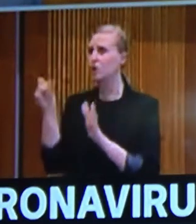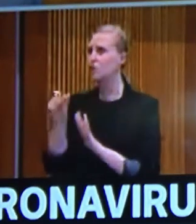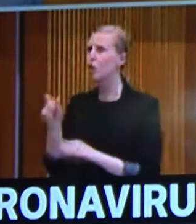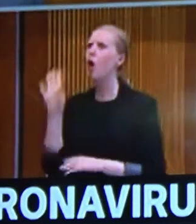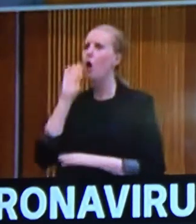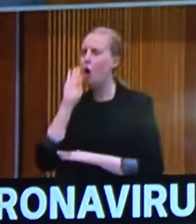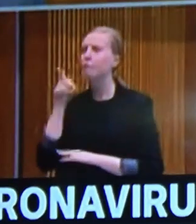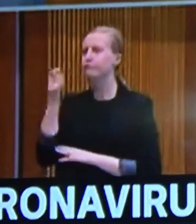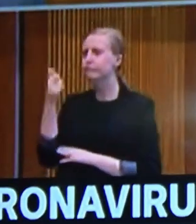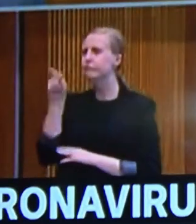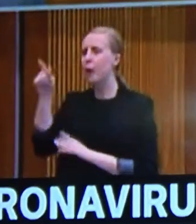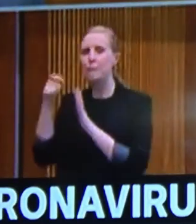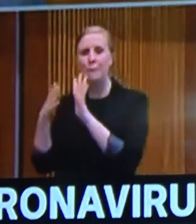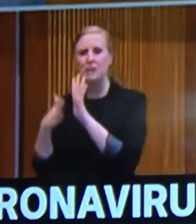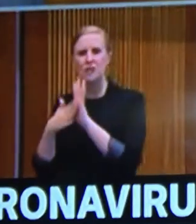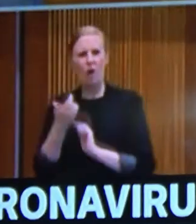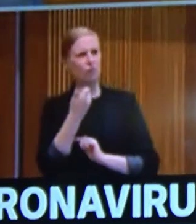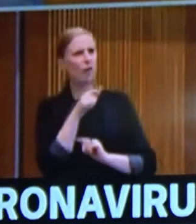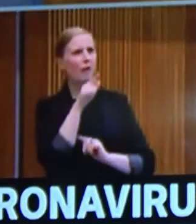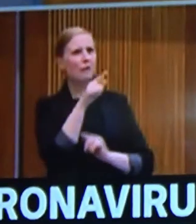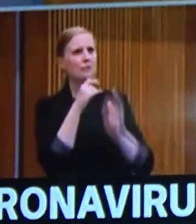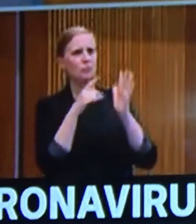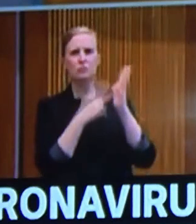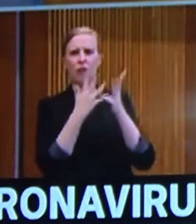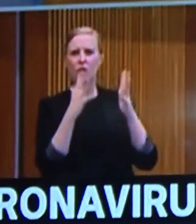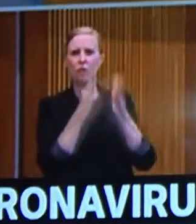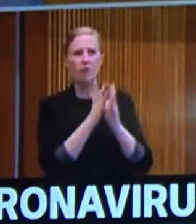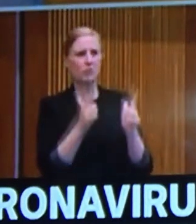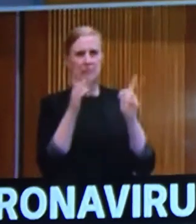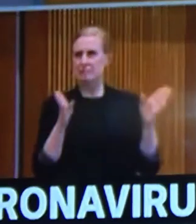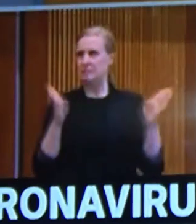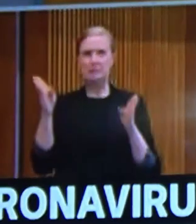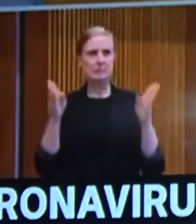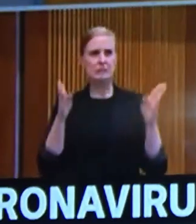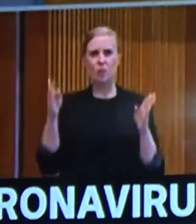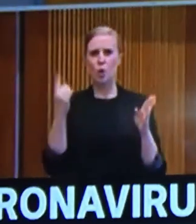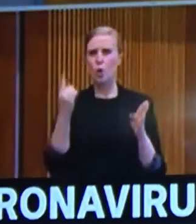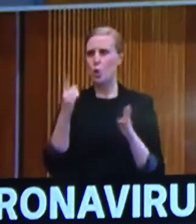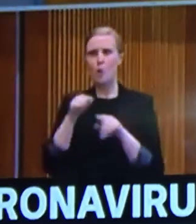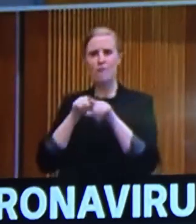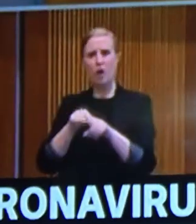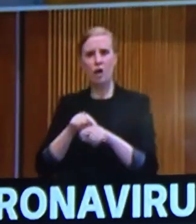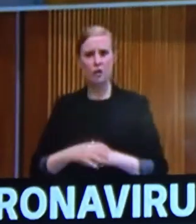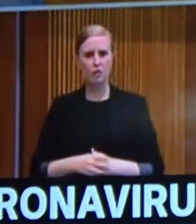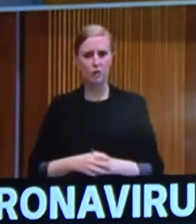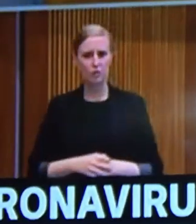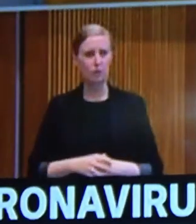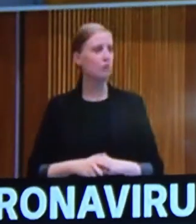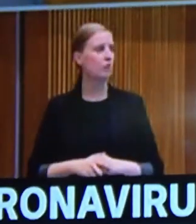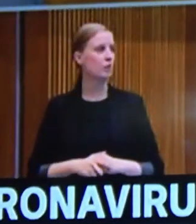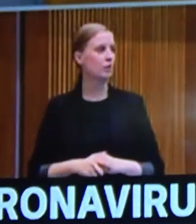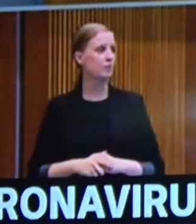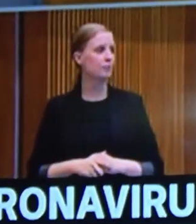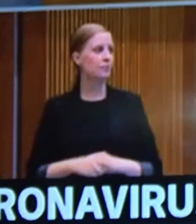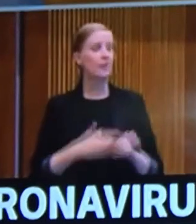in? Firstly, what we've actually seen is the National Cabinet coming together. They are becoming more and